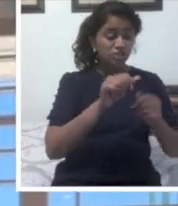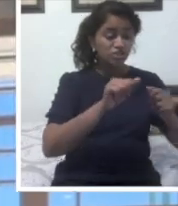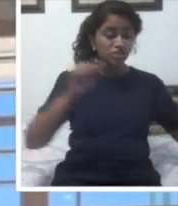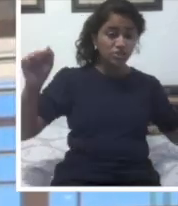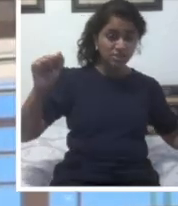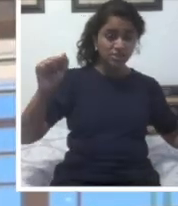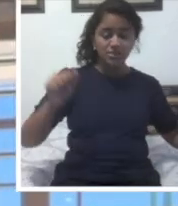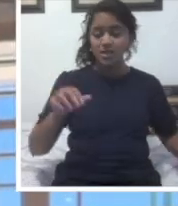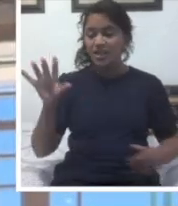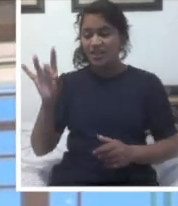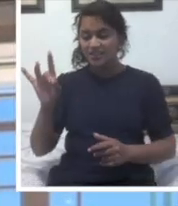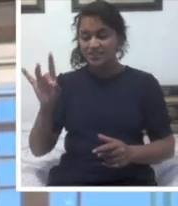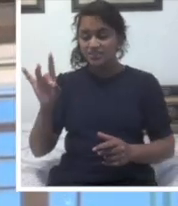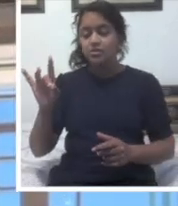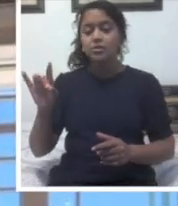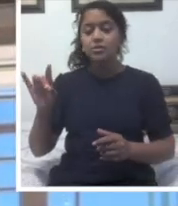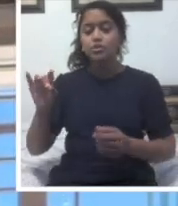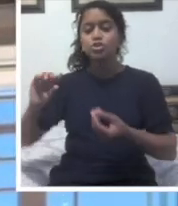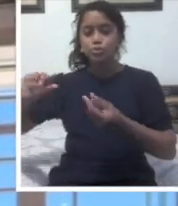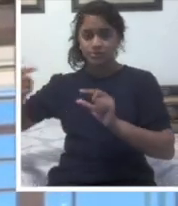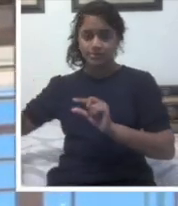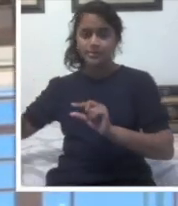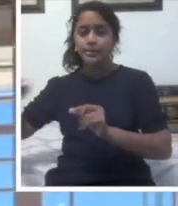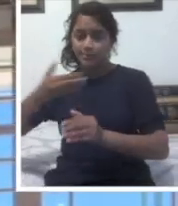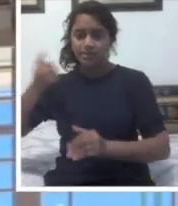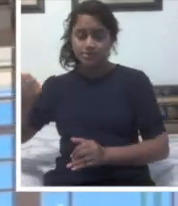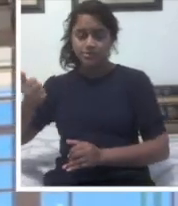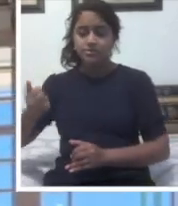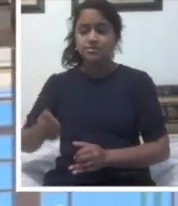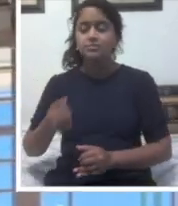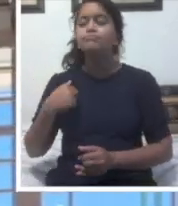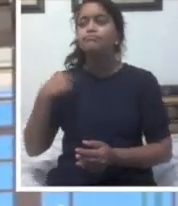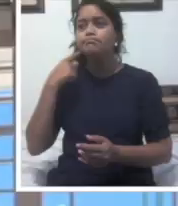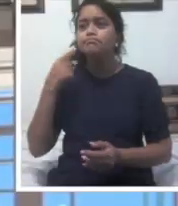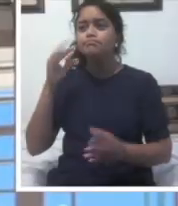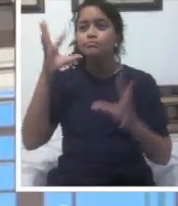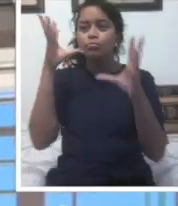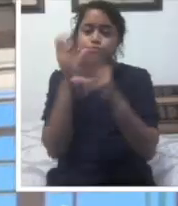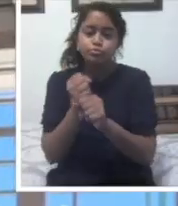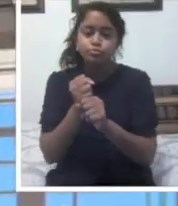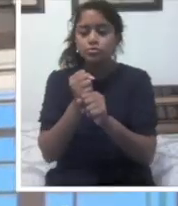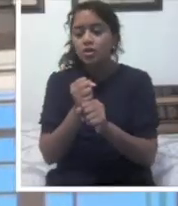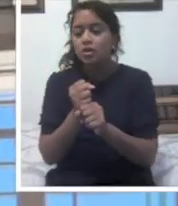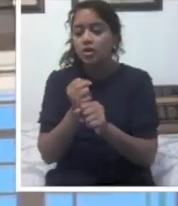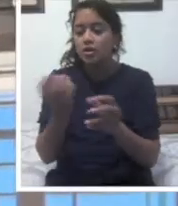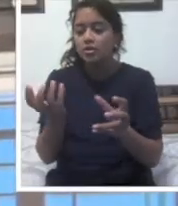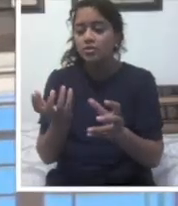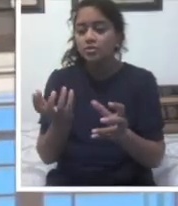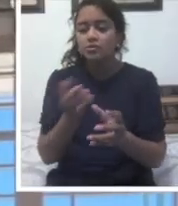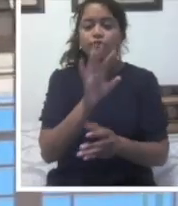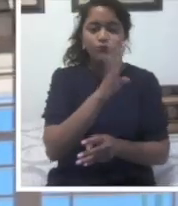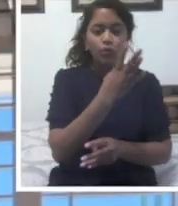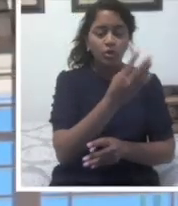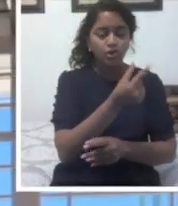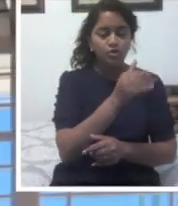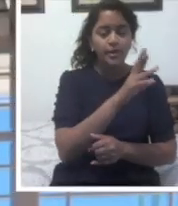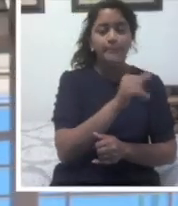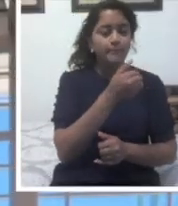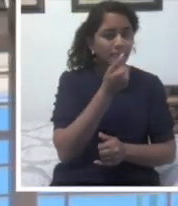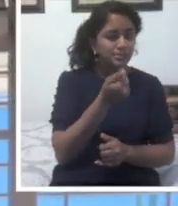performs the best at twisting. But in conclusion, I would still say that the 4-gram performs the best. Got it.